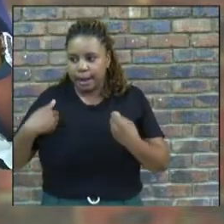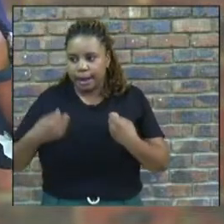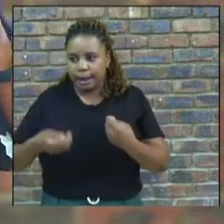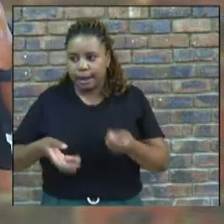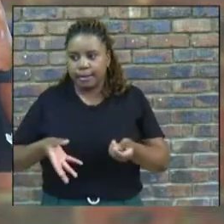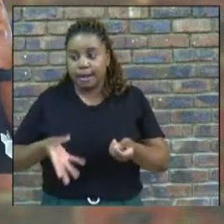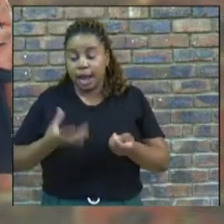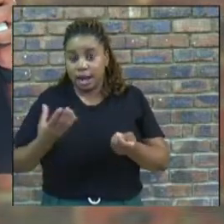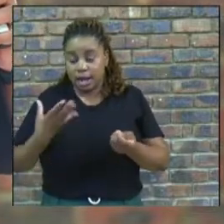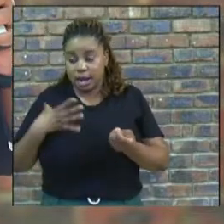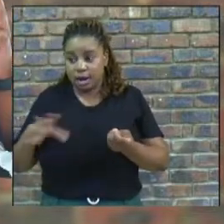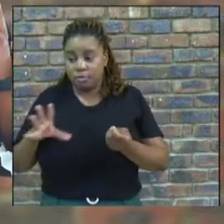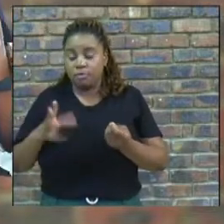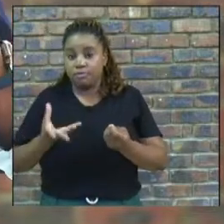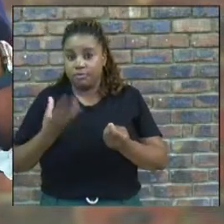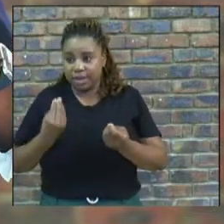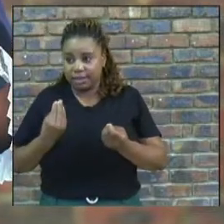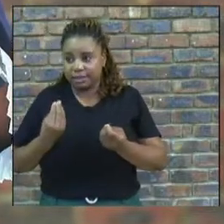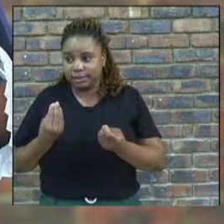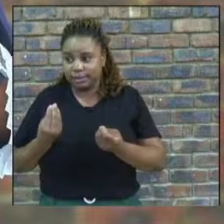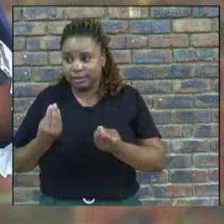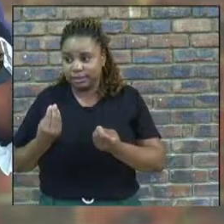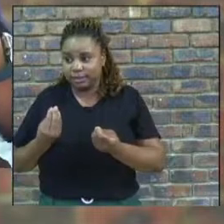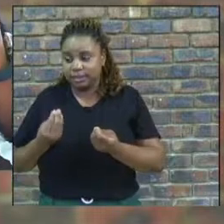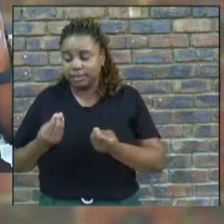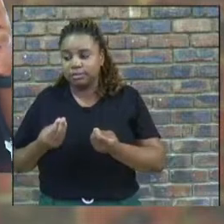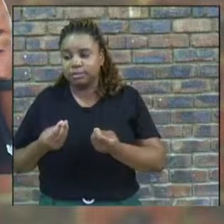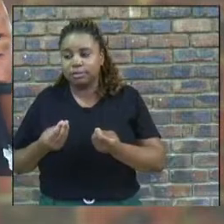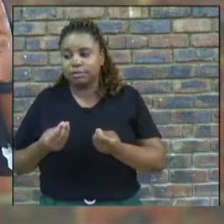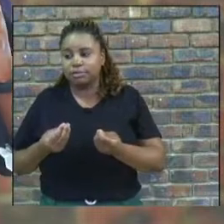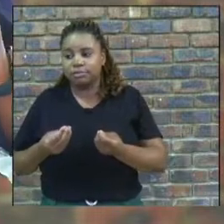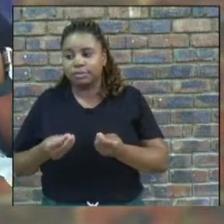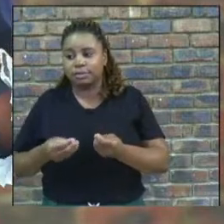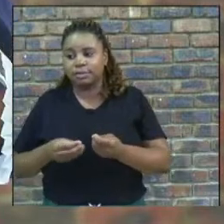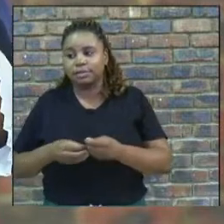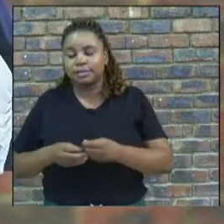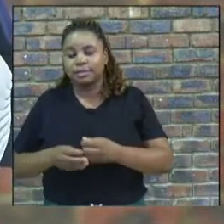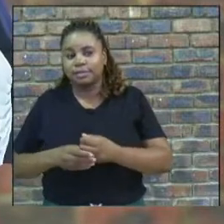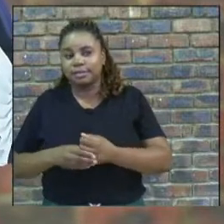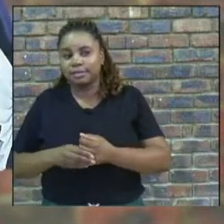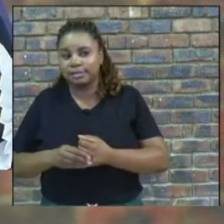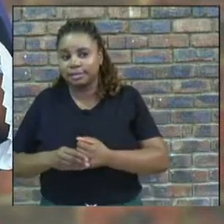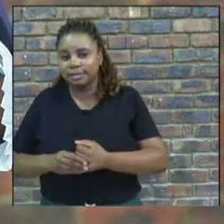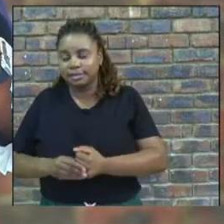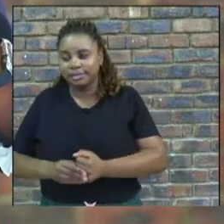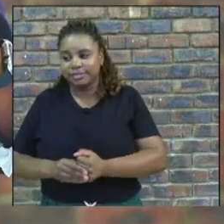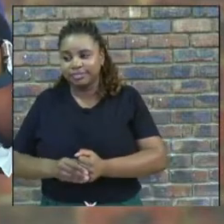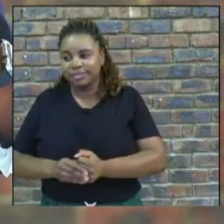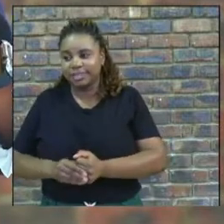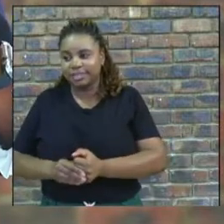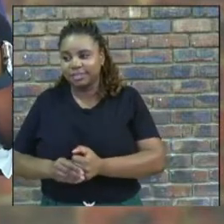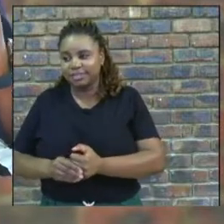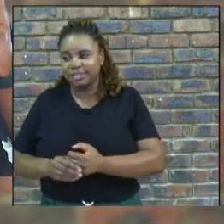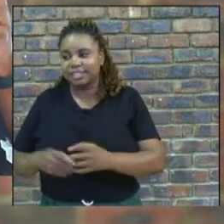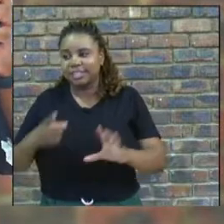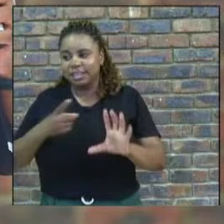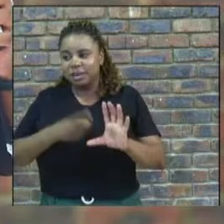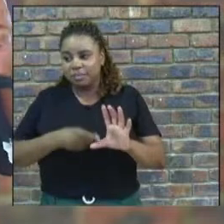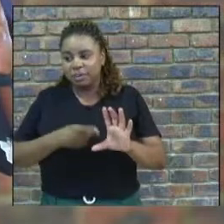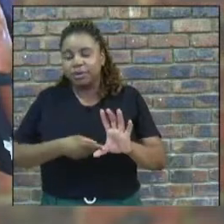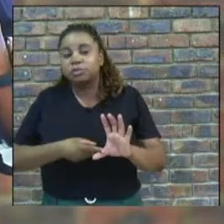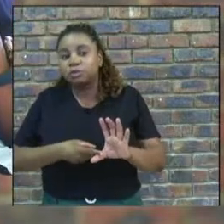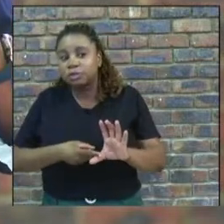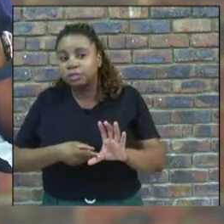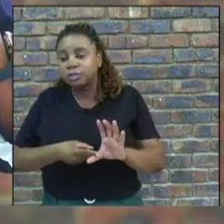gore e tlo go dira petrol, e tlo go dira diesel, e tlo go dira petrol